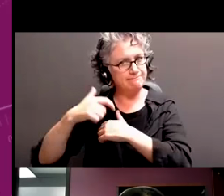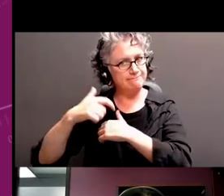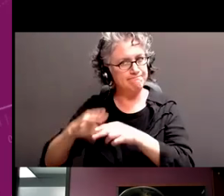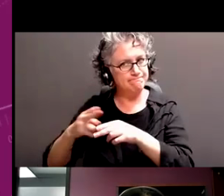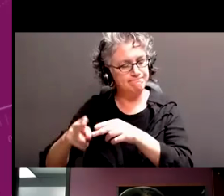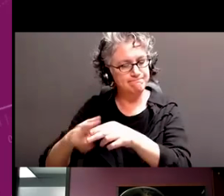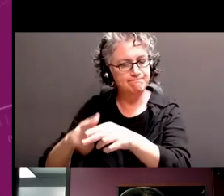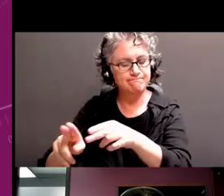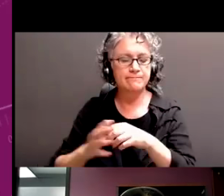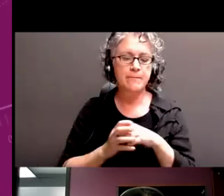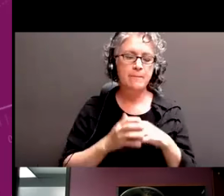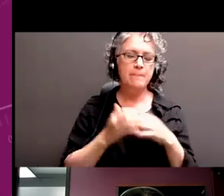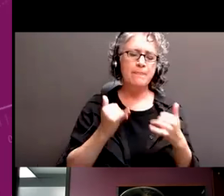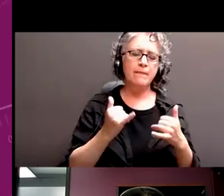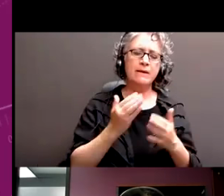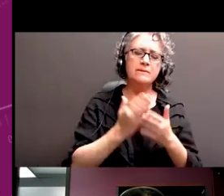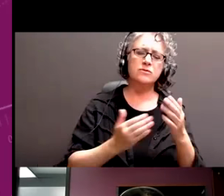seen calls now where